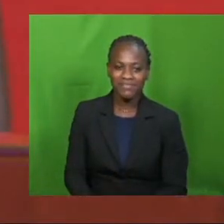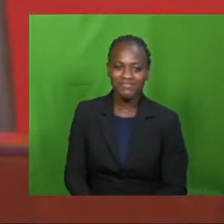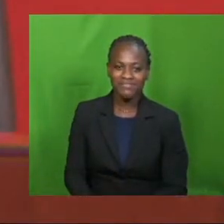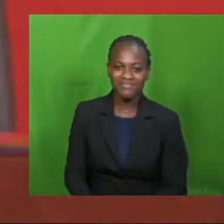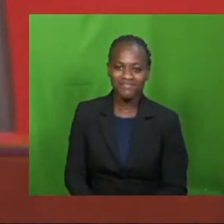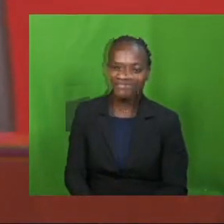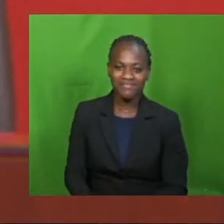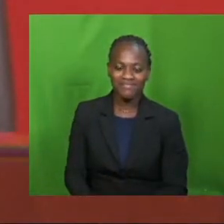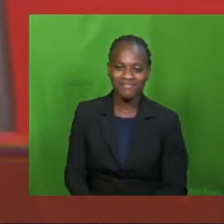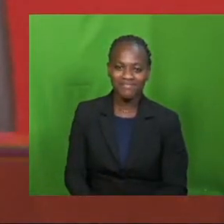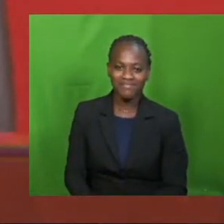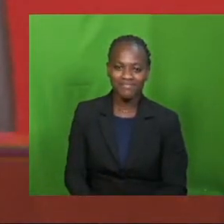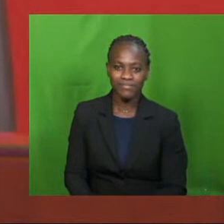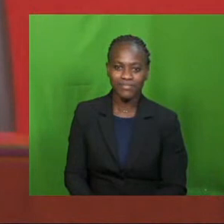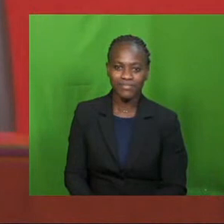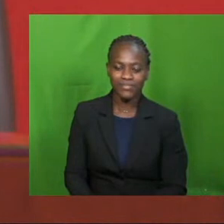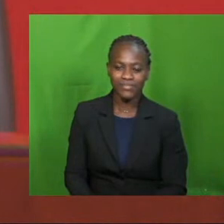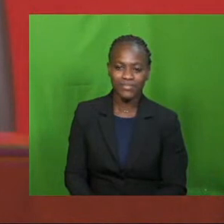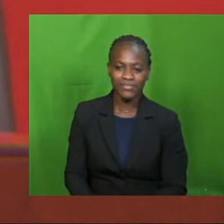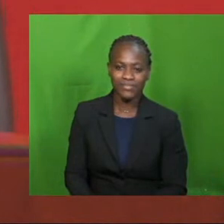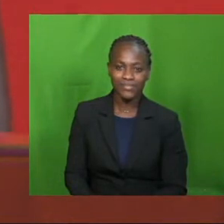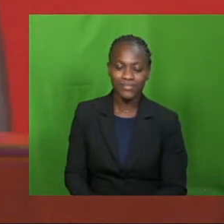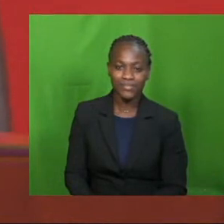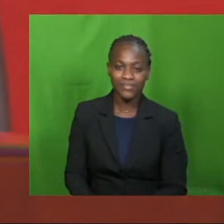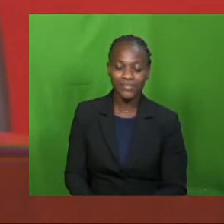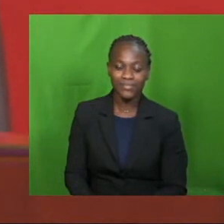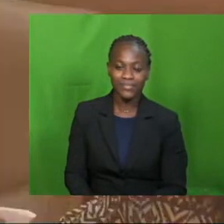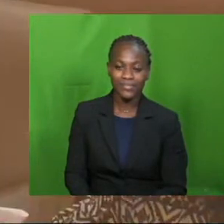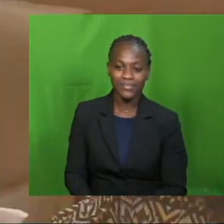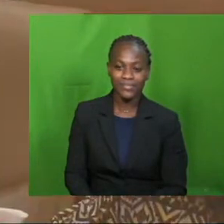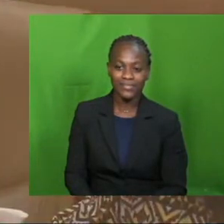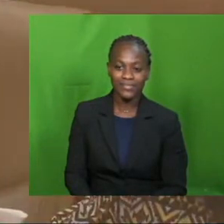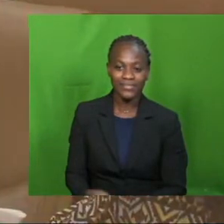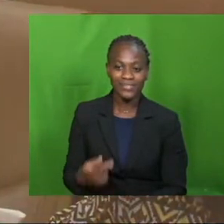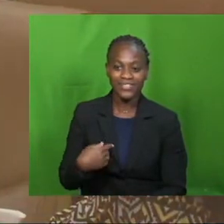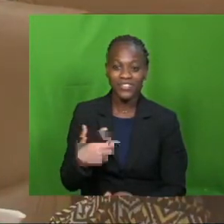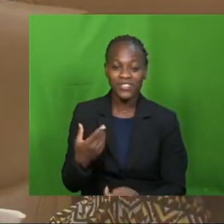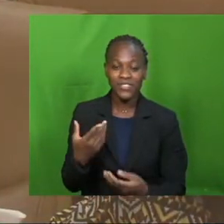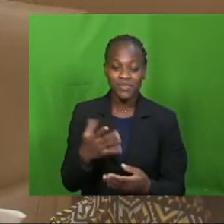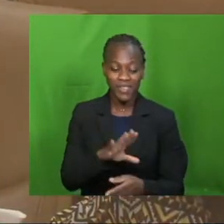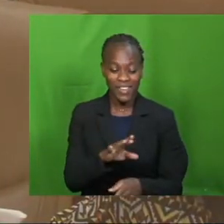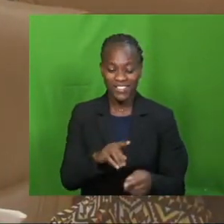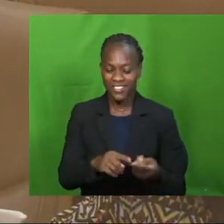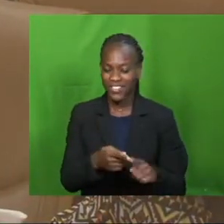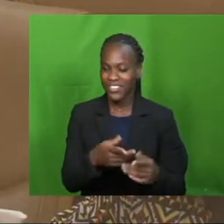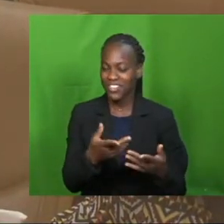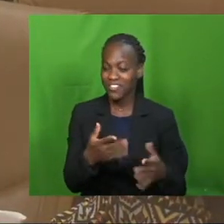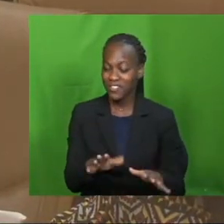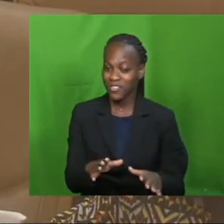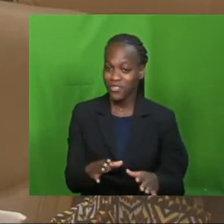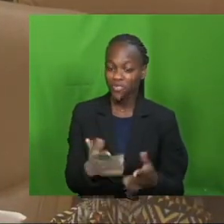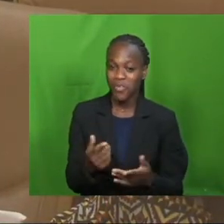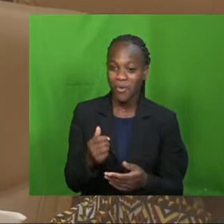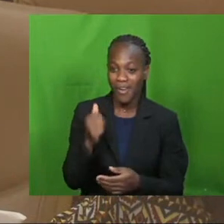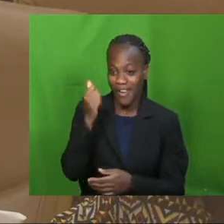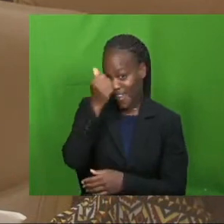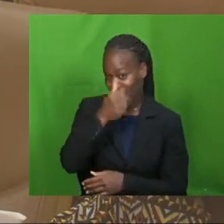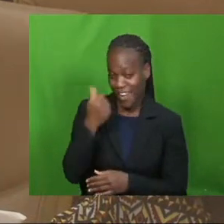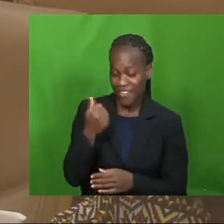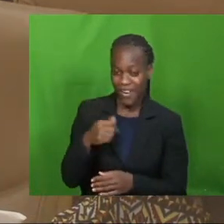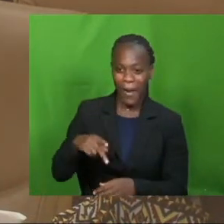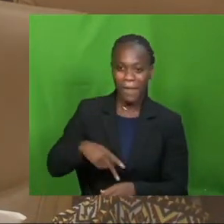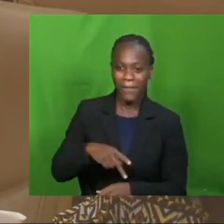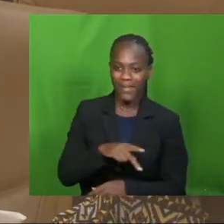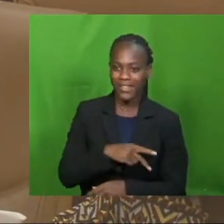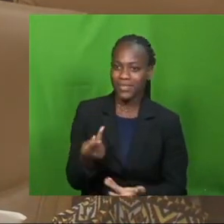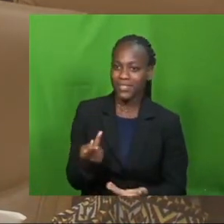Mr. Speaker, he's my colleague. We just returned from the Pan-African Parliament, and he knows I'm referring to. And when